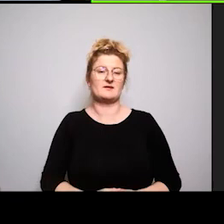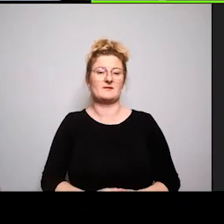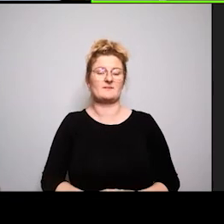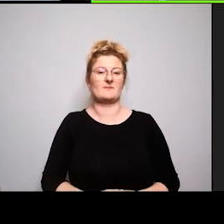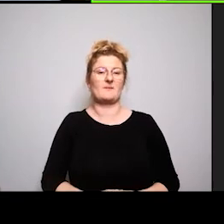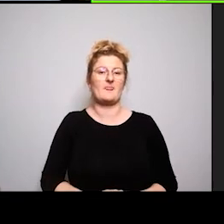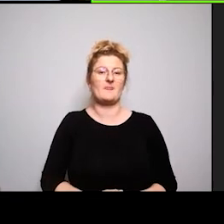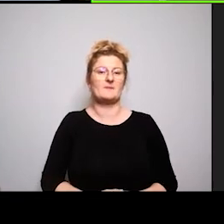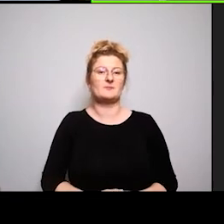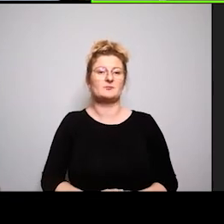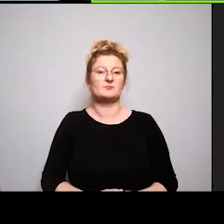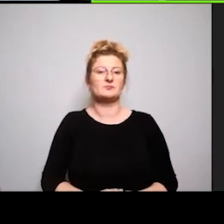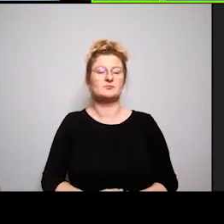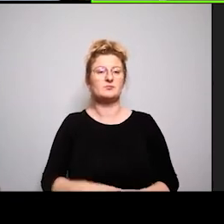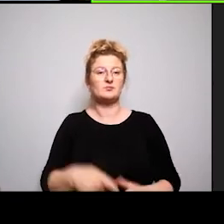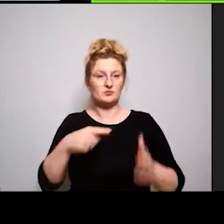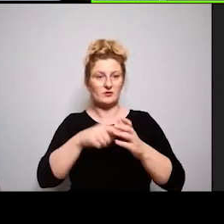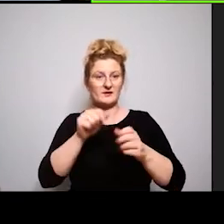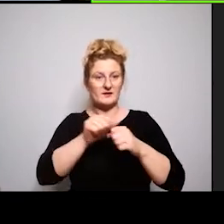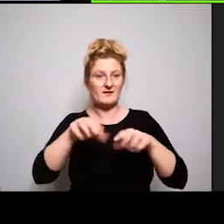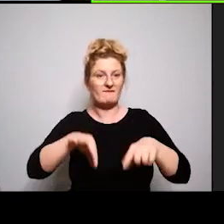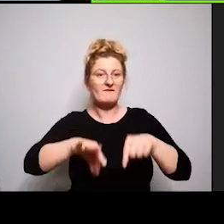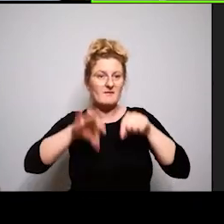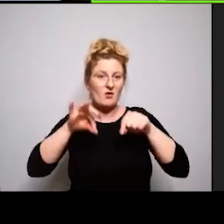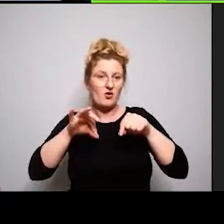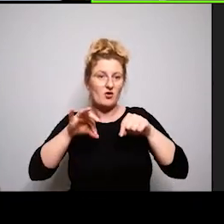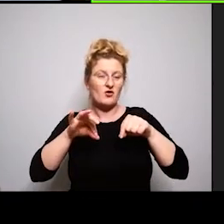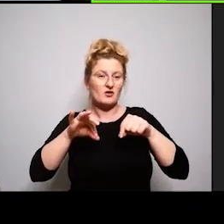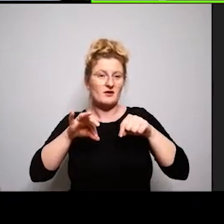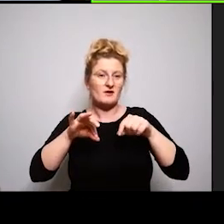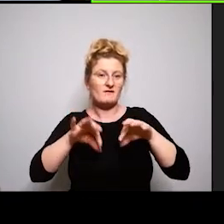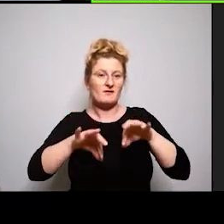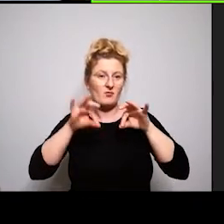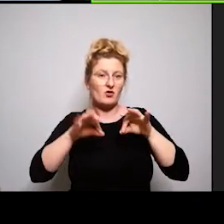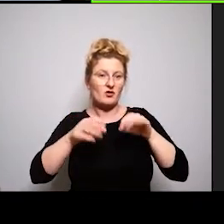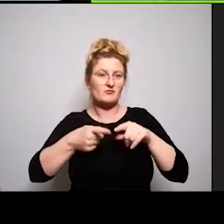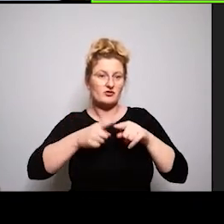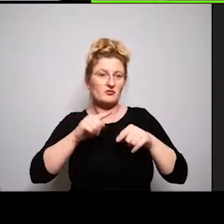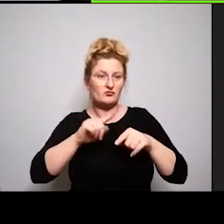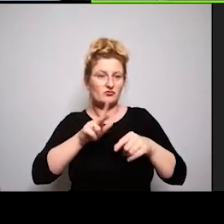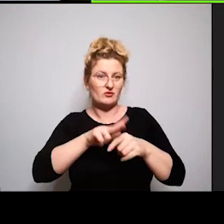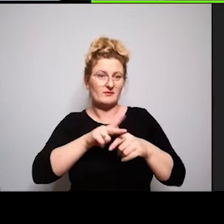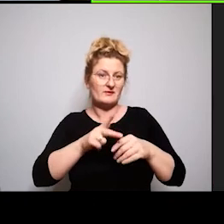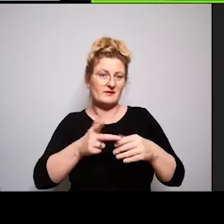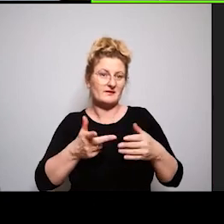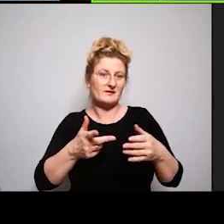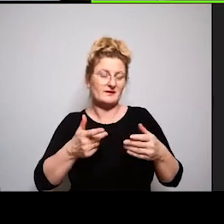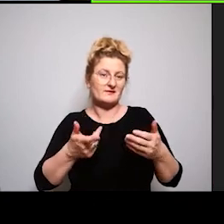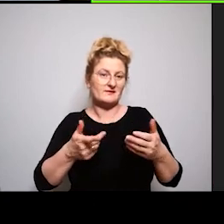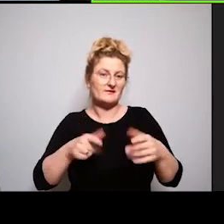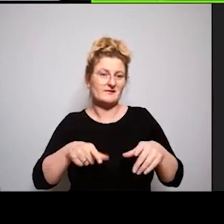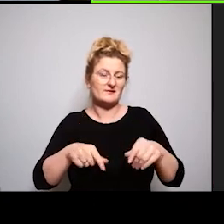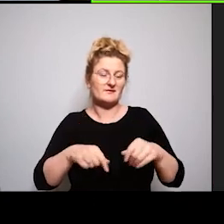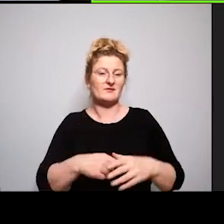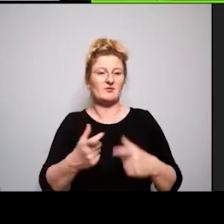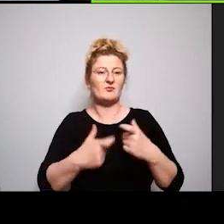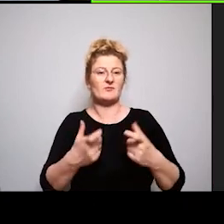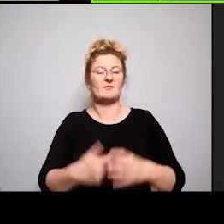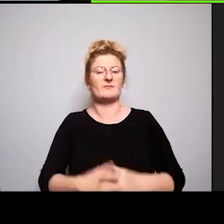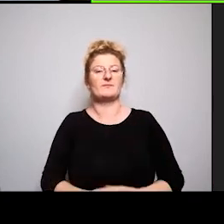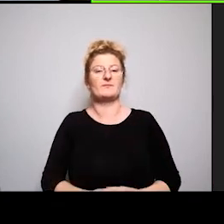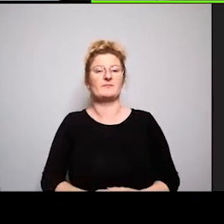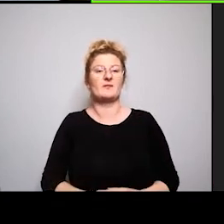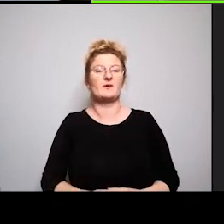responsibility with her partner. So I really see a world where opportunities are equal for both, and